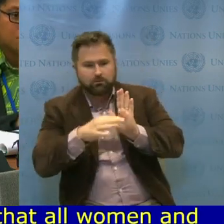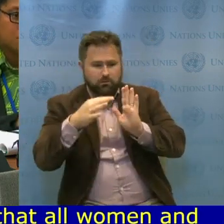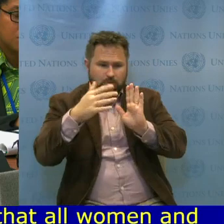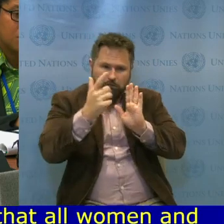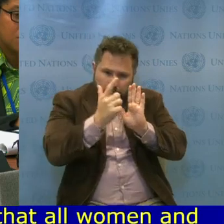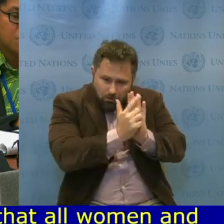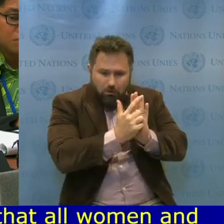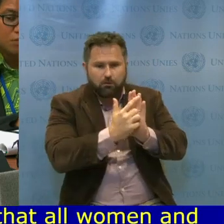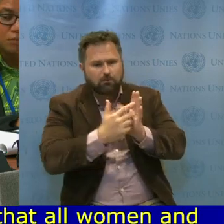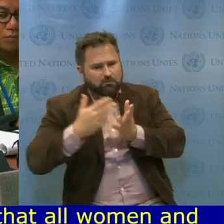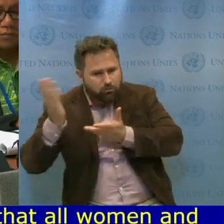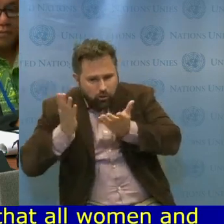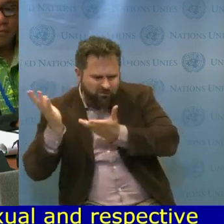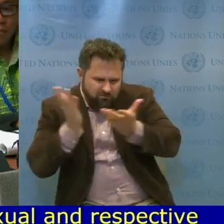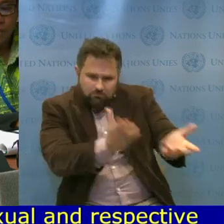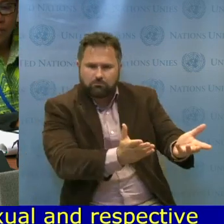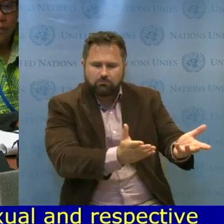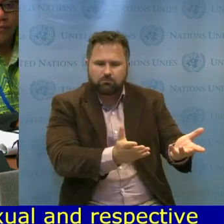much.